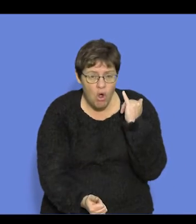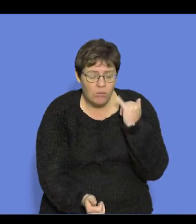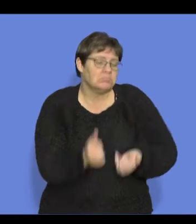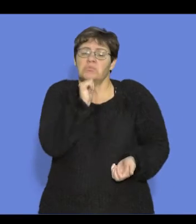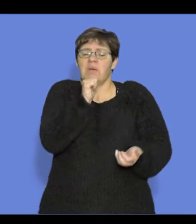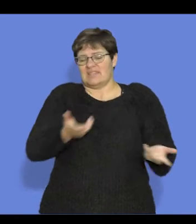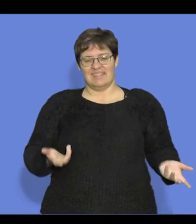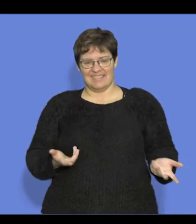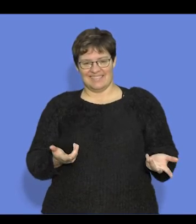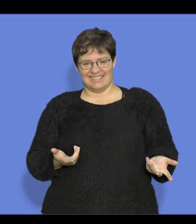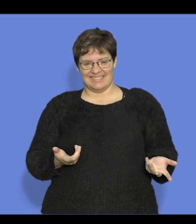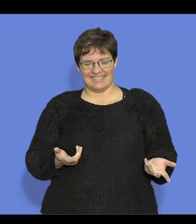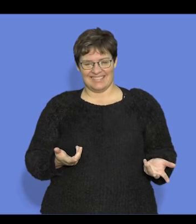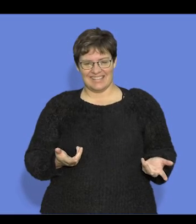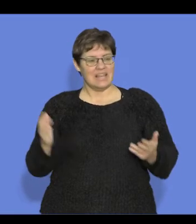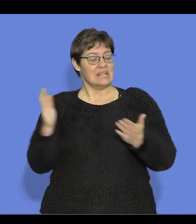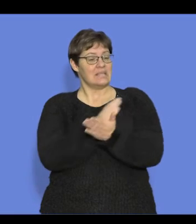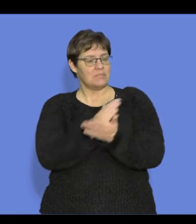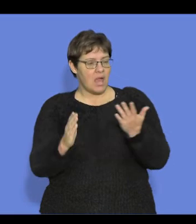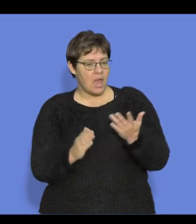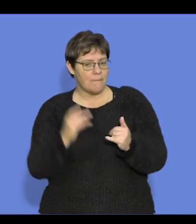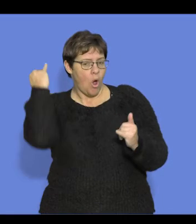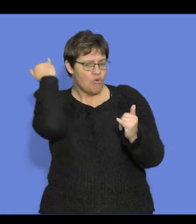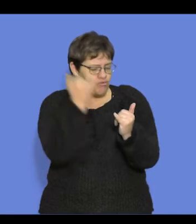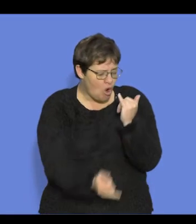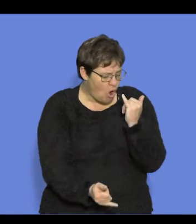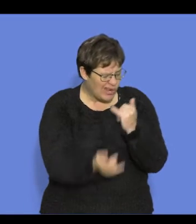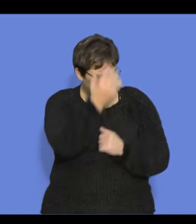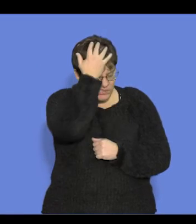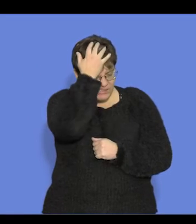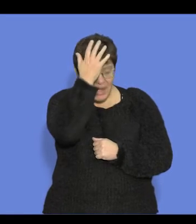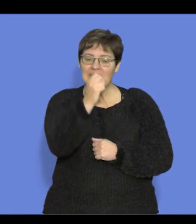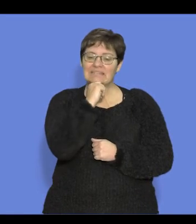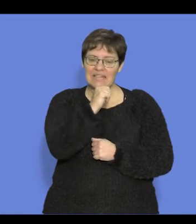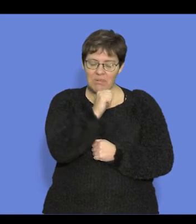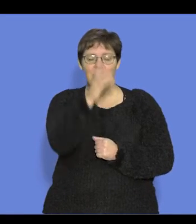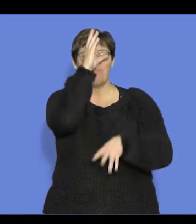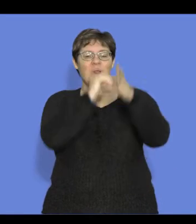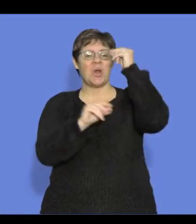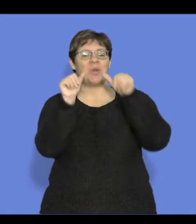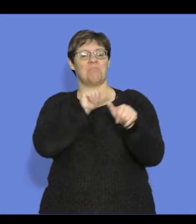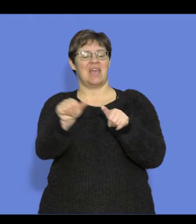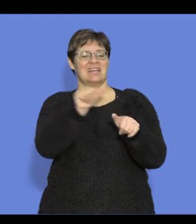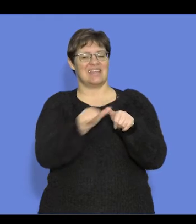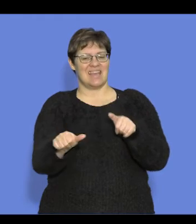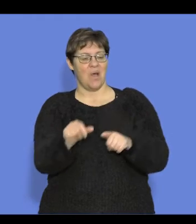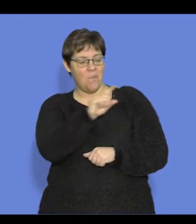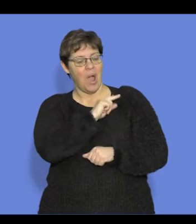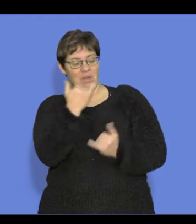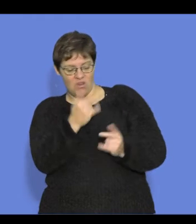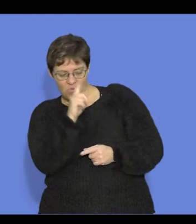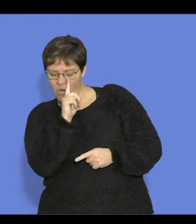matter. In fact, sometimes scientists learn more from when their experiments don't work than when